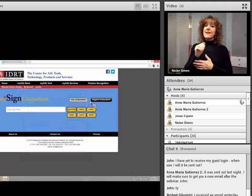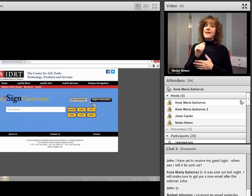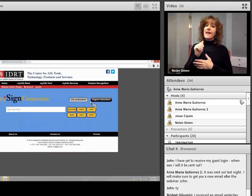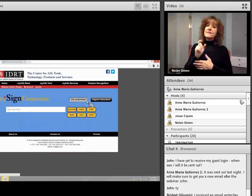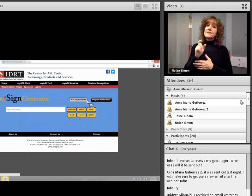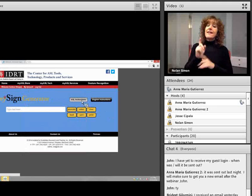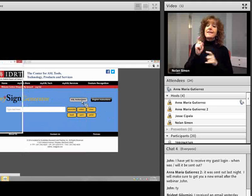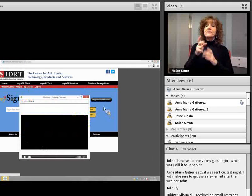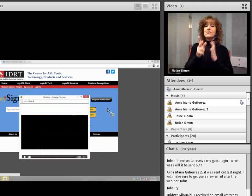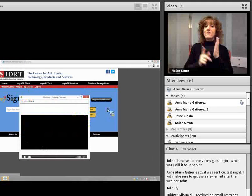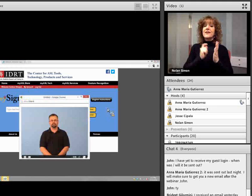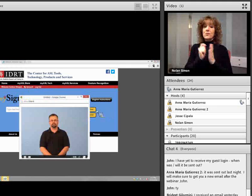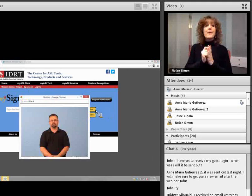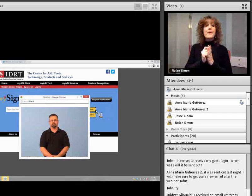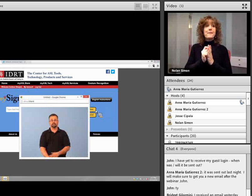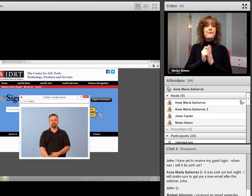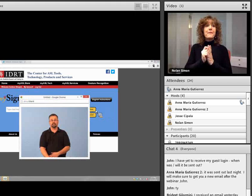ASL gives you a video